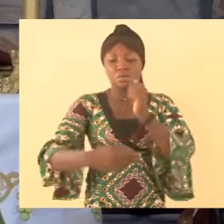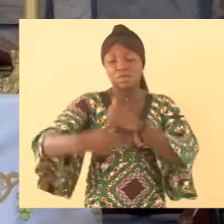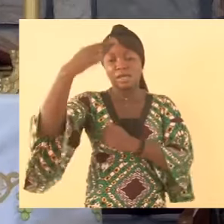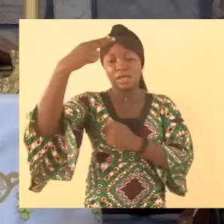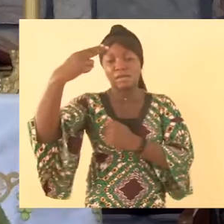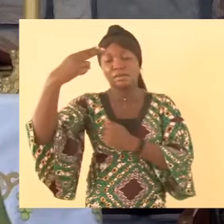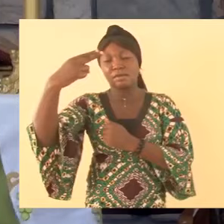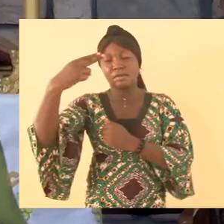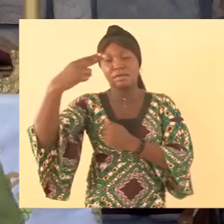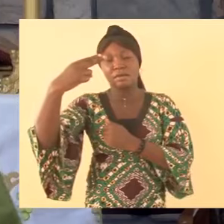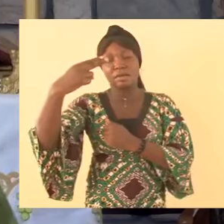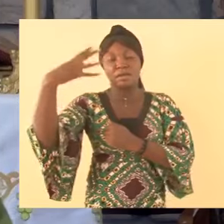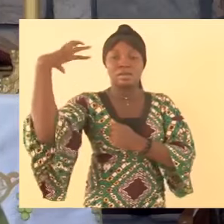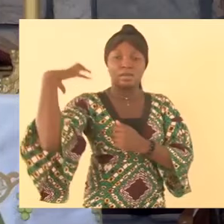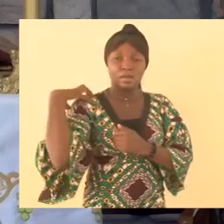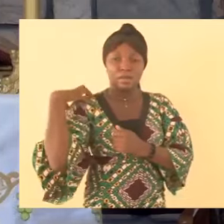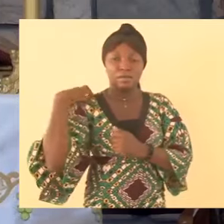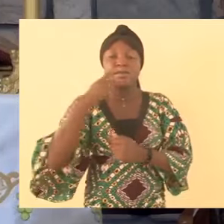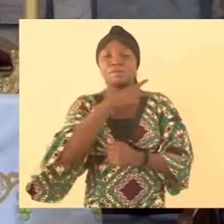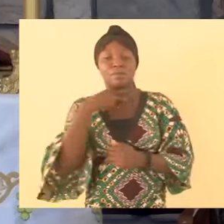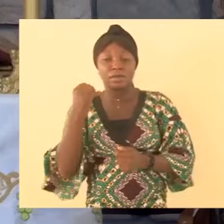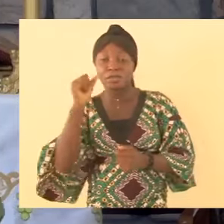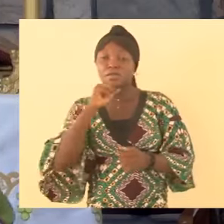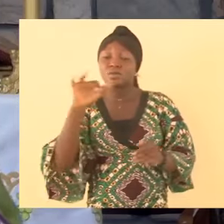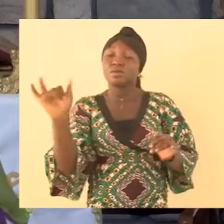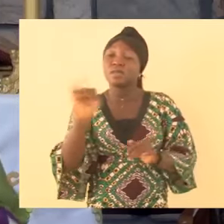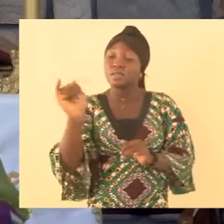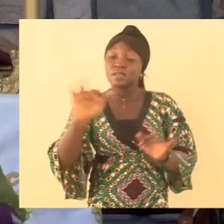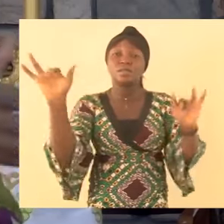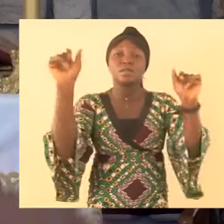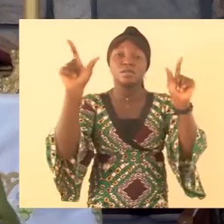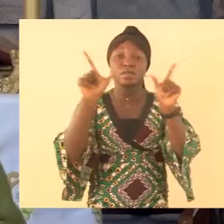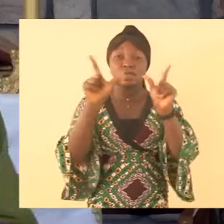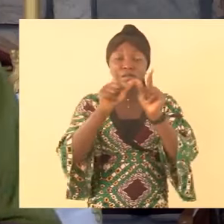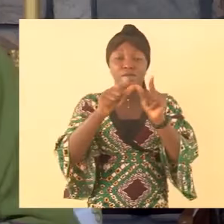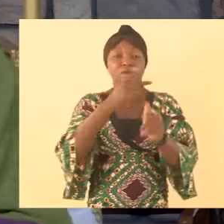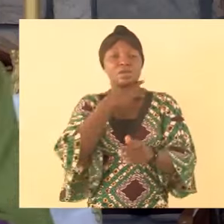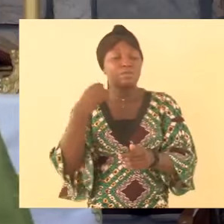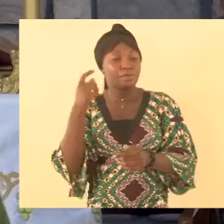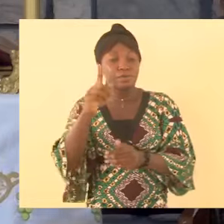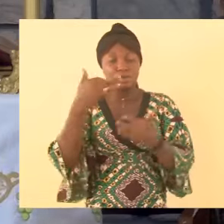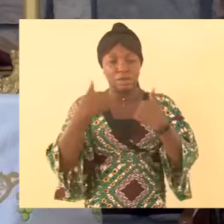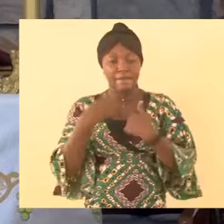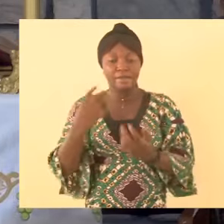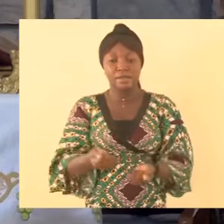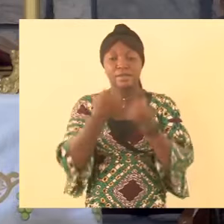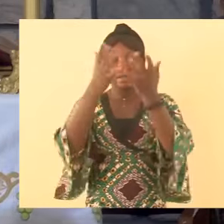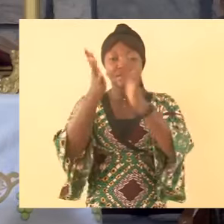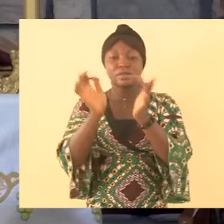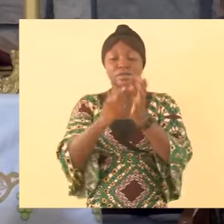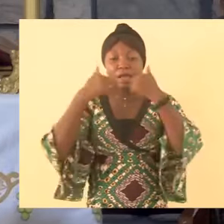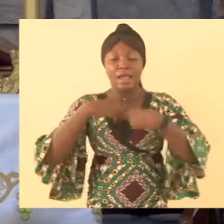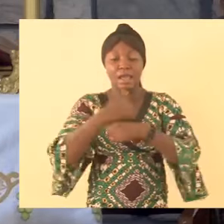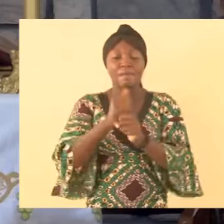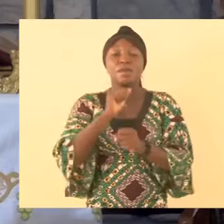higher priest, supremely higher priest. He's not of the same level as the priest you had. The sacrifice that Jesus has made